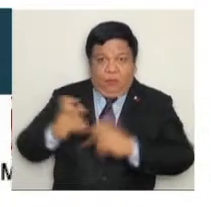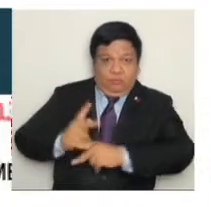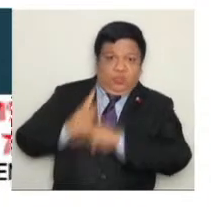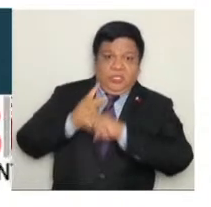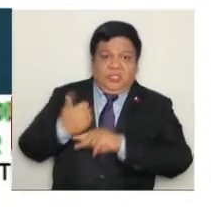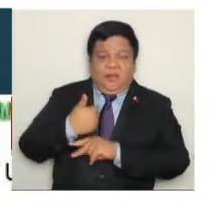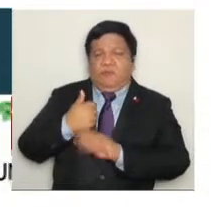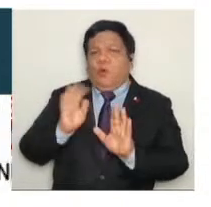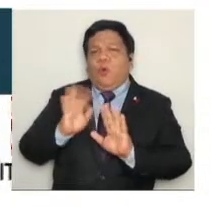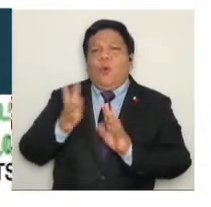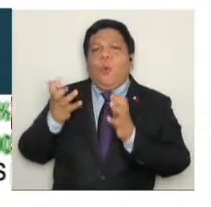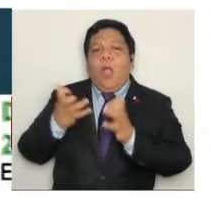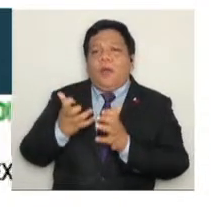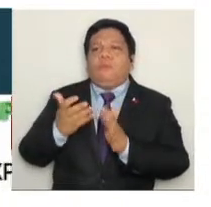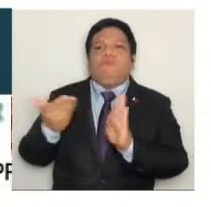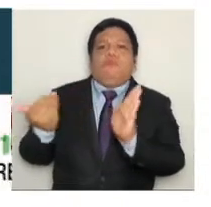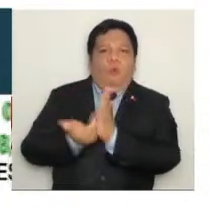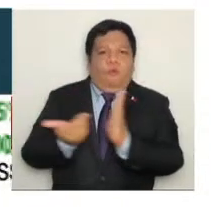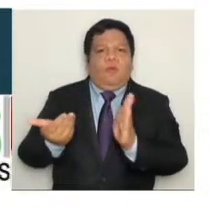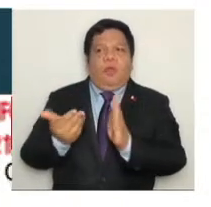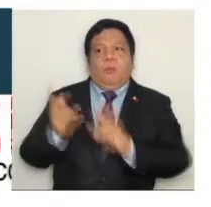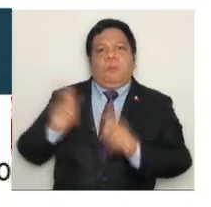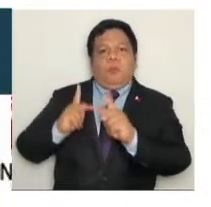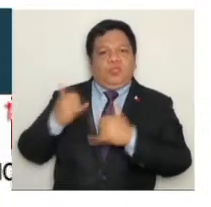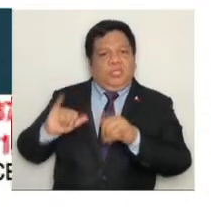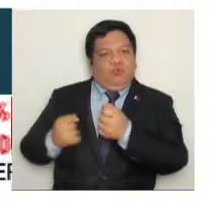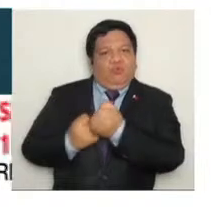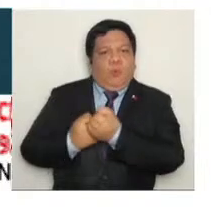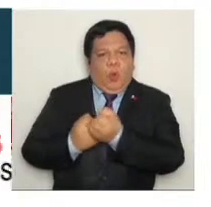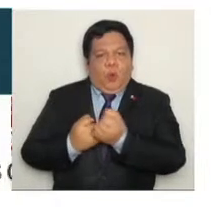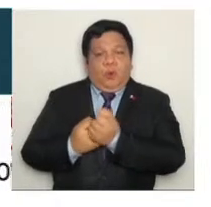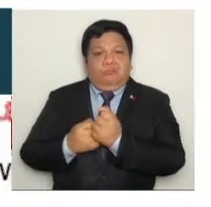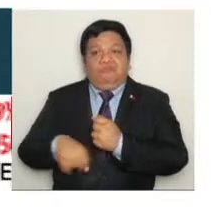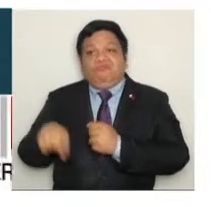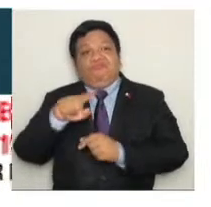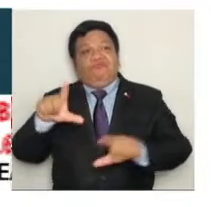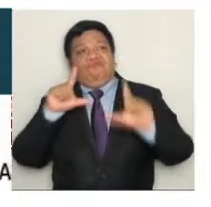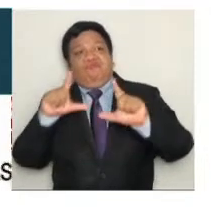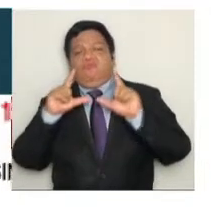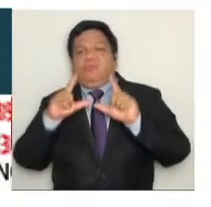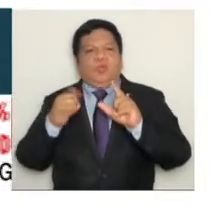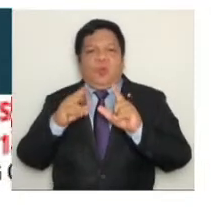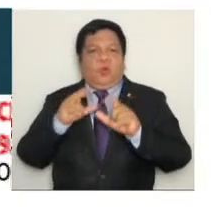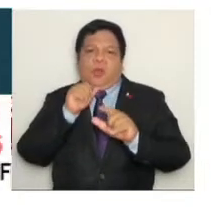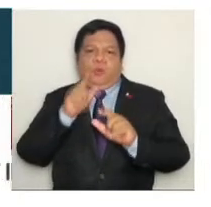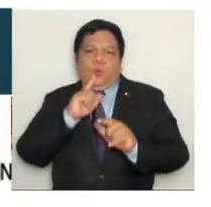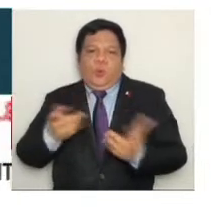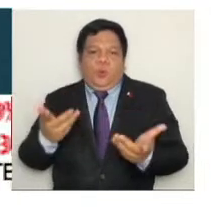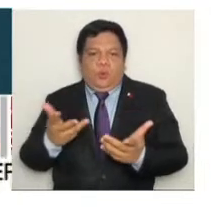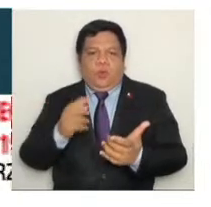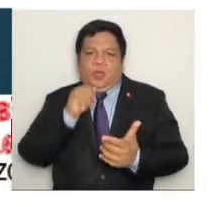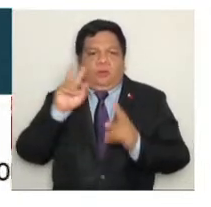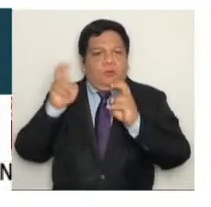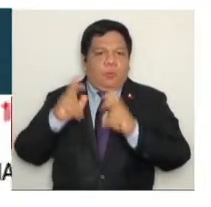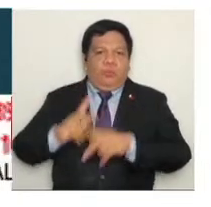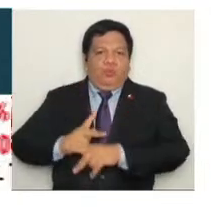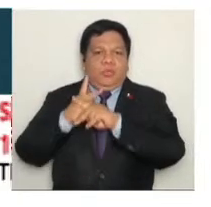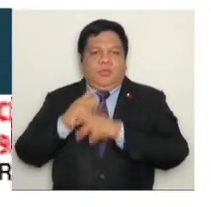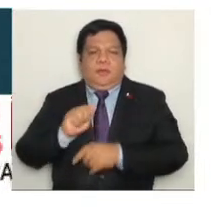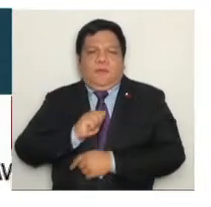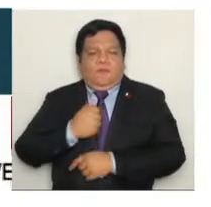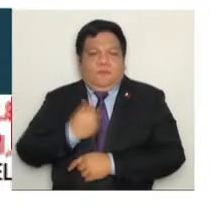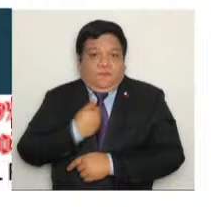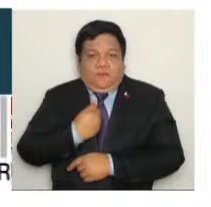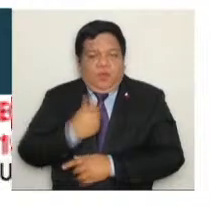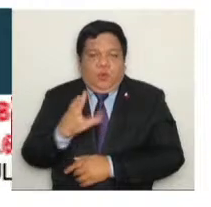people behind him and that no amount of demolition job can destroy him. So that's not protecting himself. It's actually resorting to